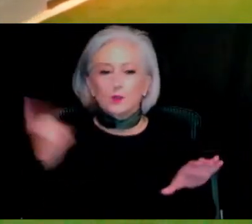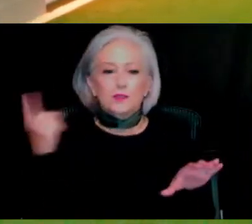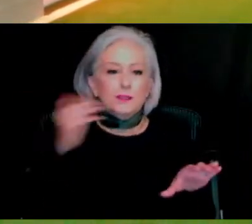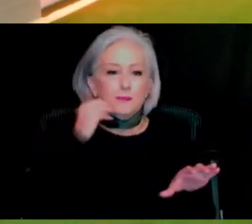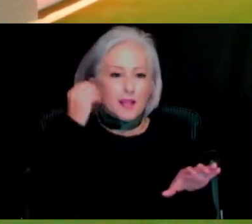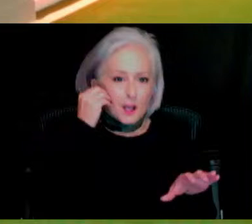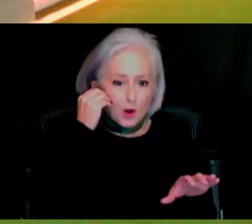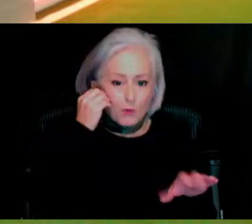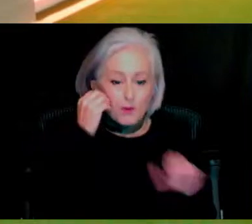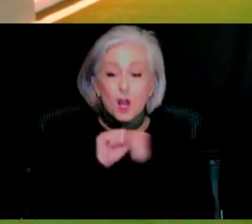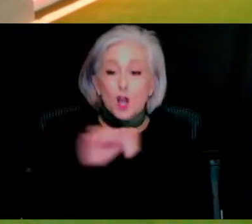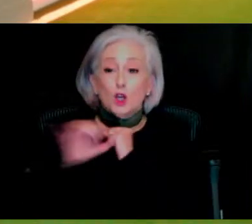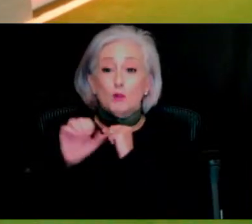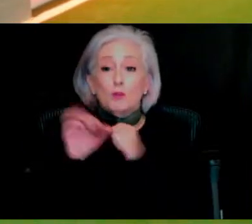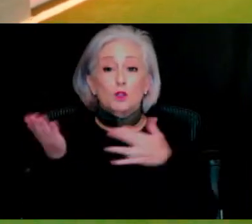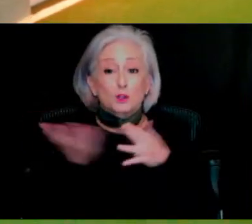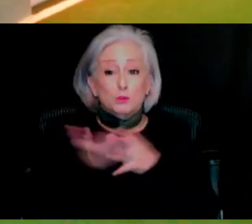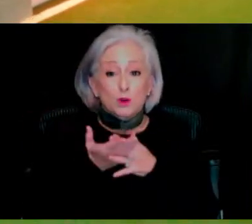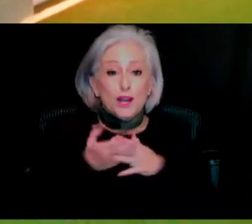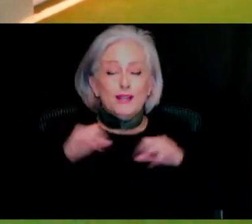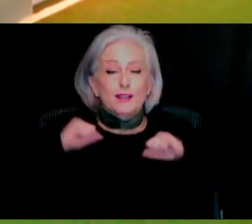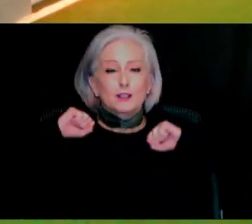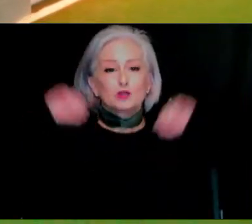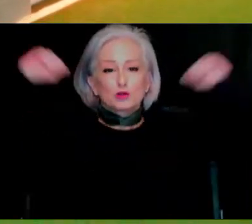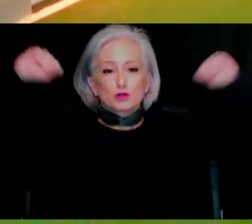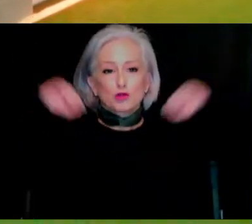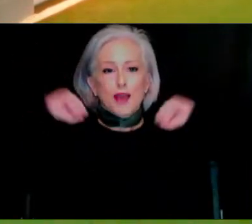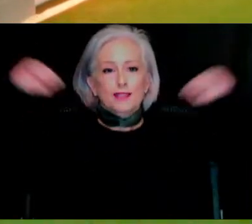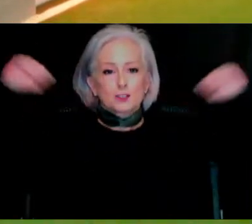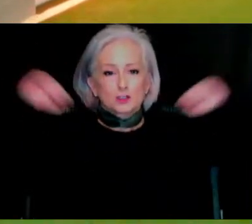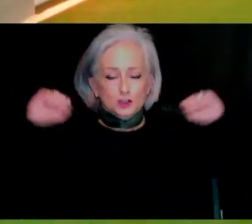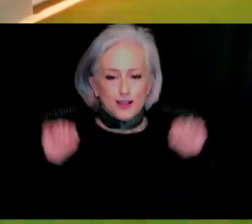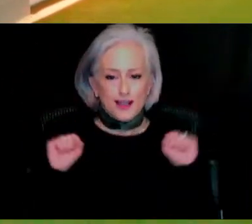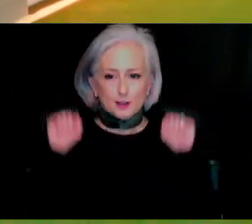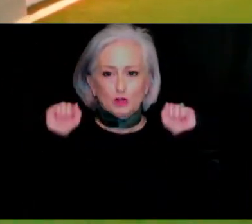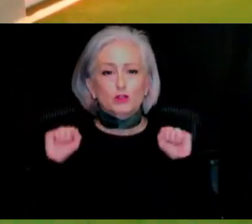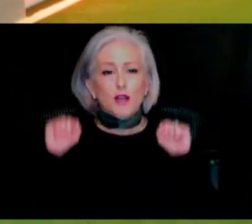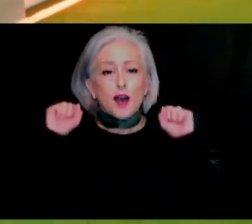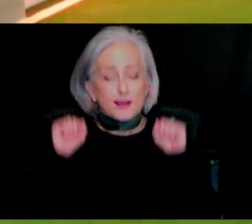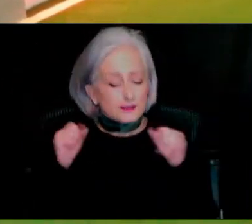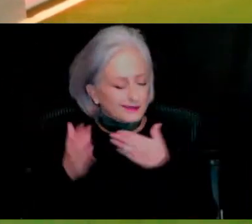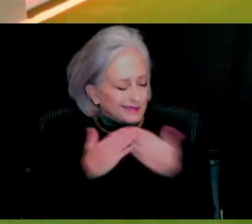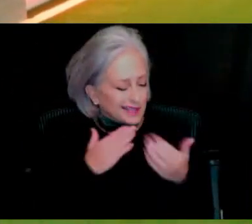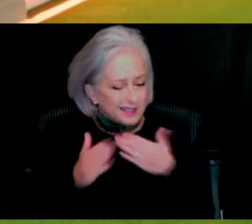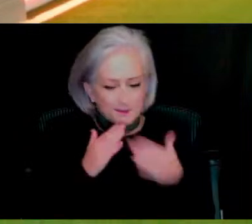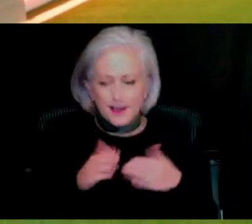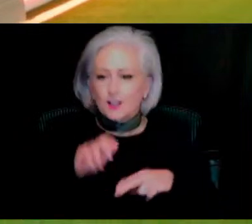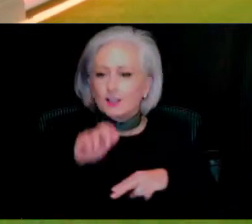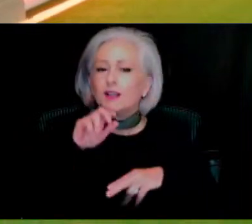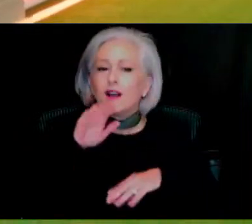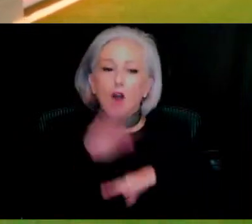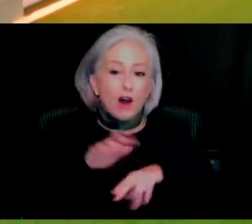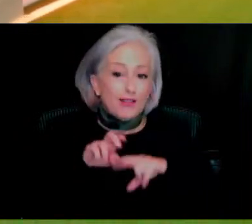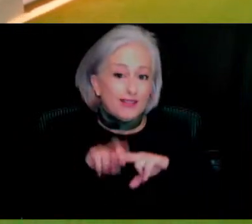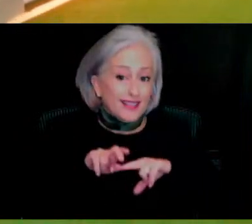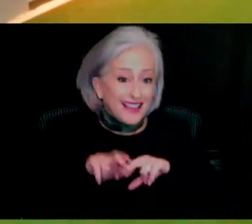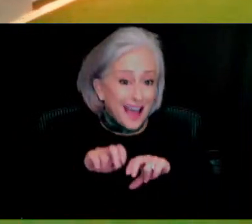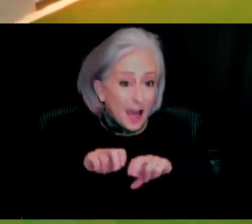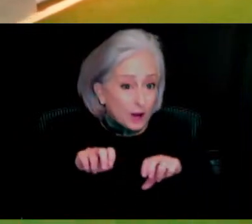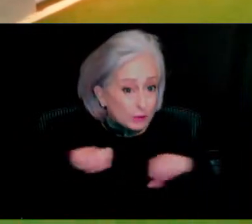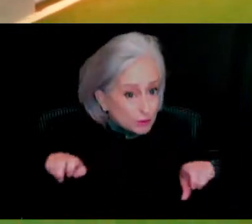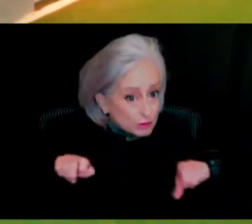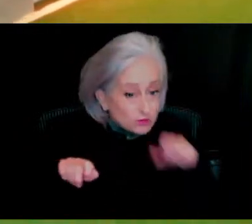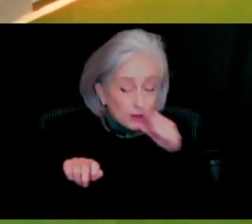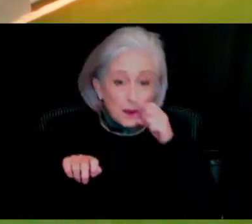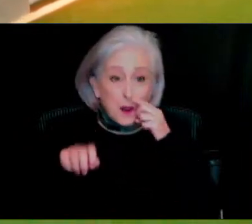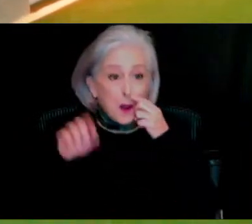do some stretches, do some exercises, just get started. So whether you are doing couch exercises at home or you want to come consult with a professional to really